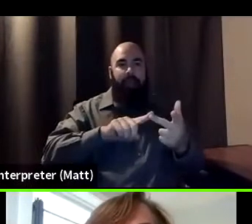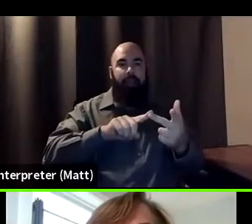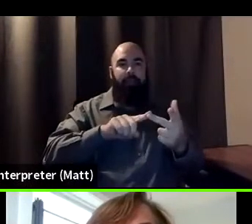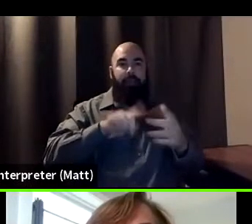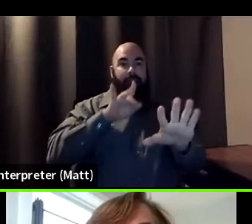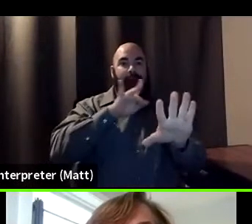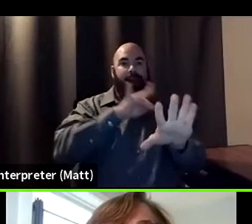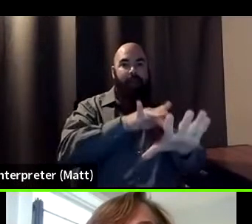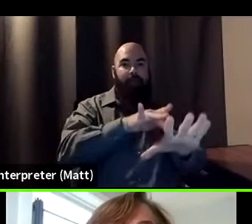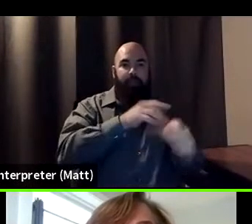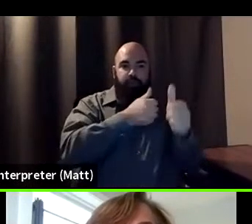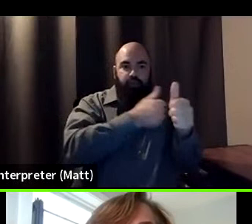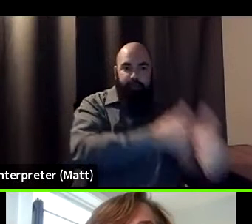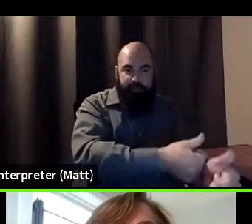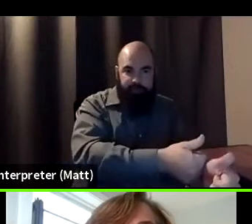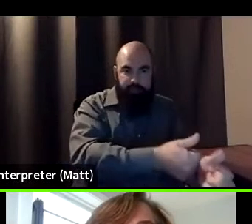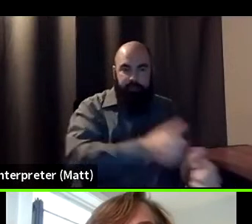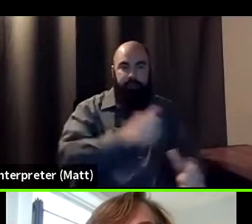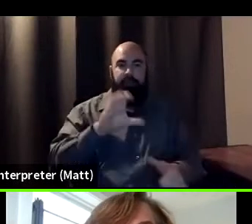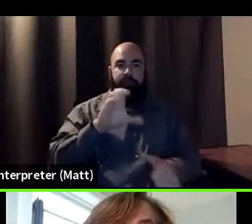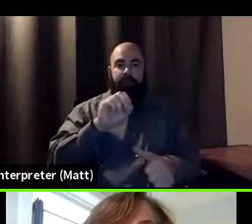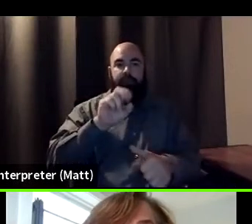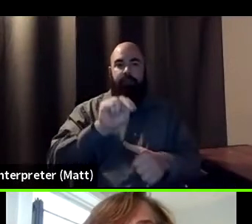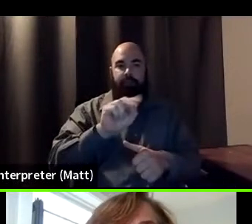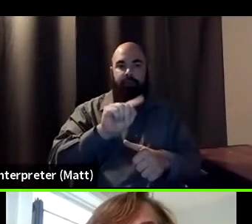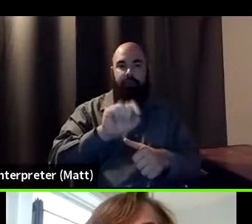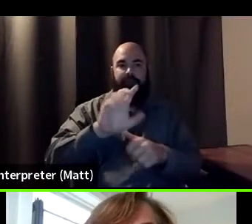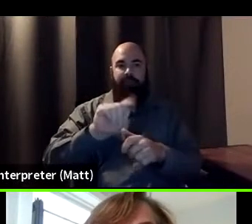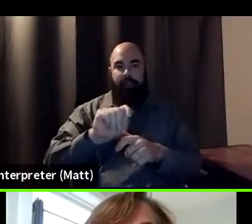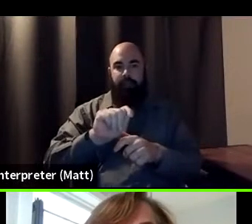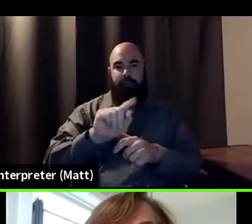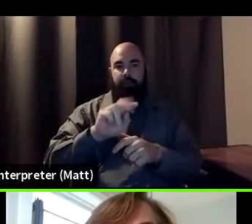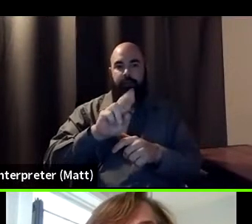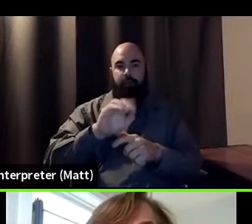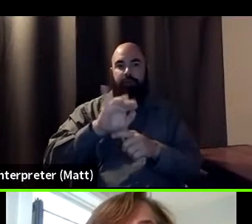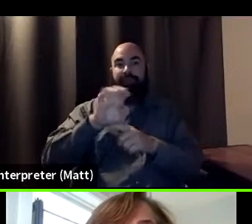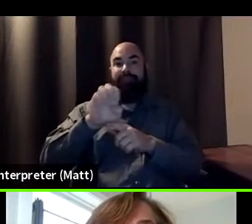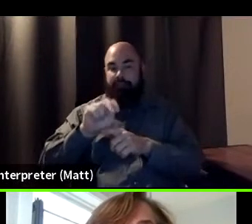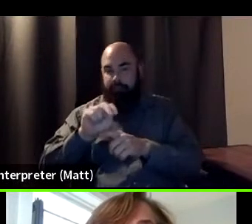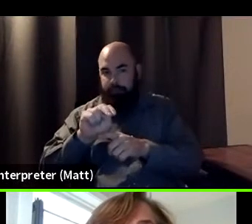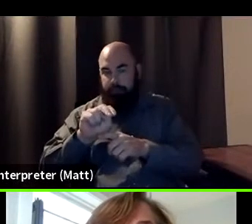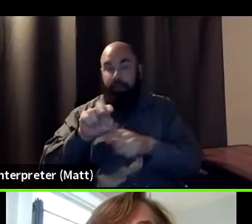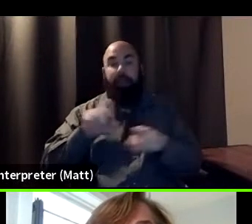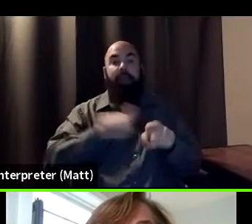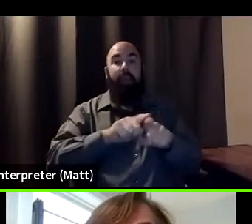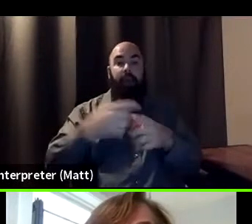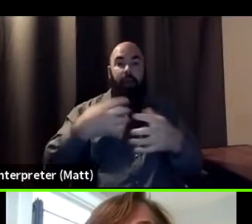been doing the environmental health and the complaints of the executive orders and helping with